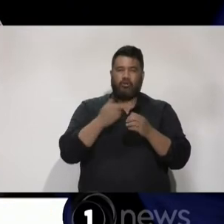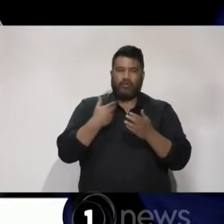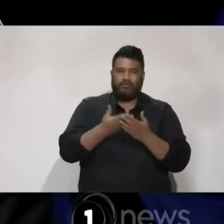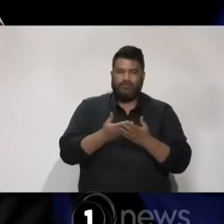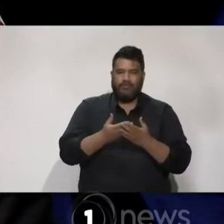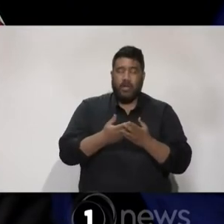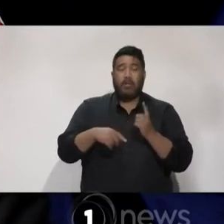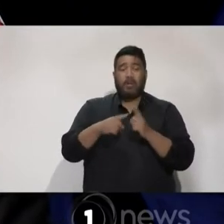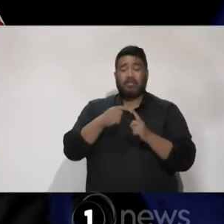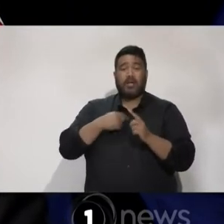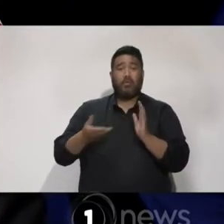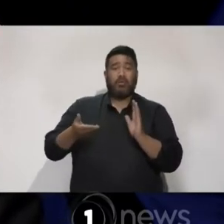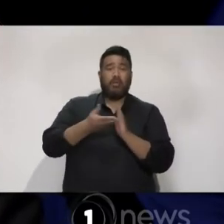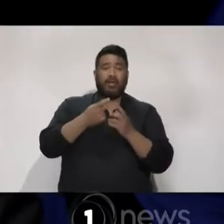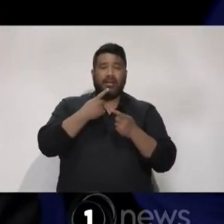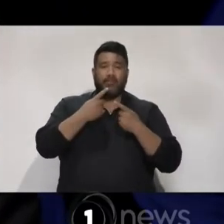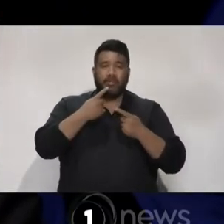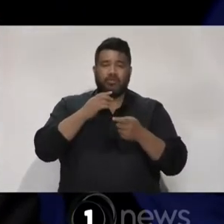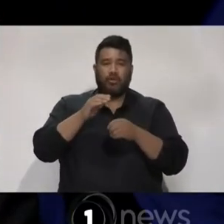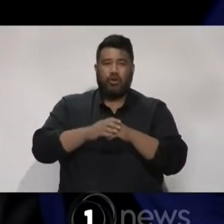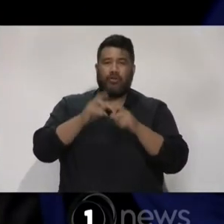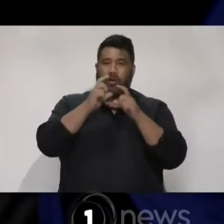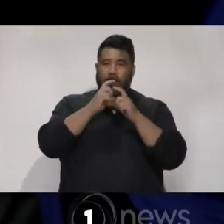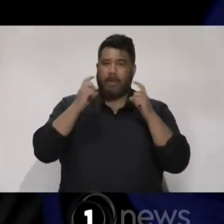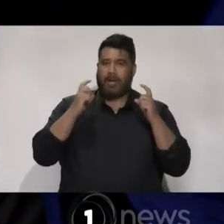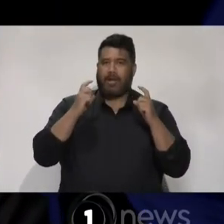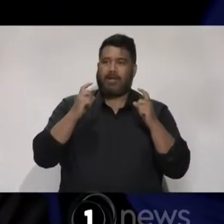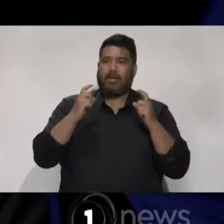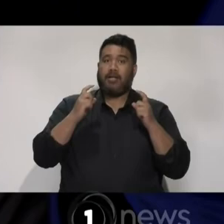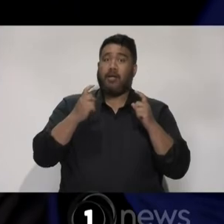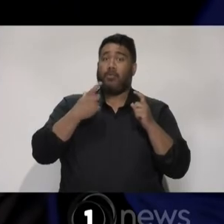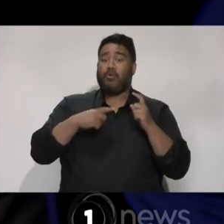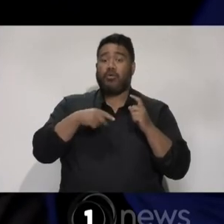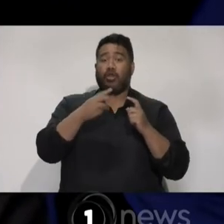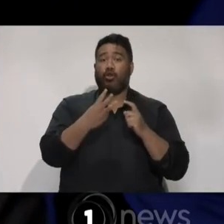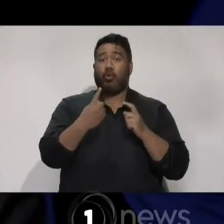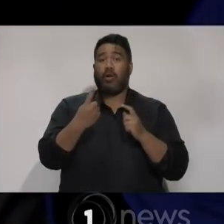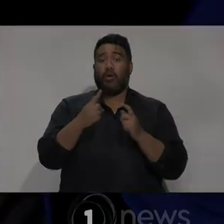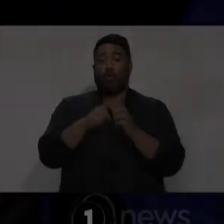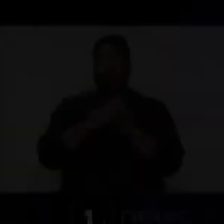From next Monday, the 31st of August, the masks will become compulsory on public transport. I'll set out the details.